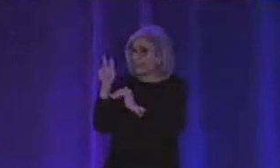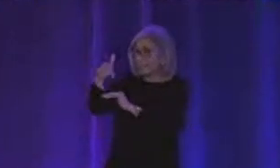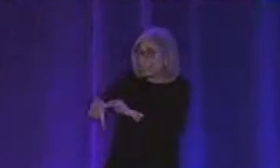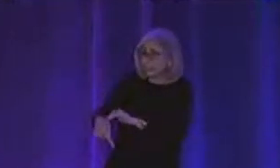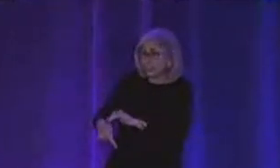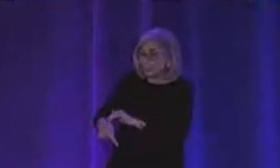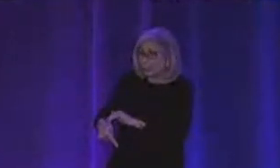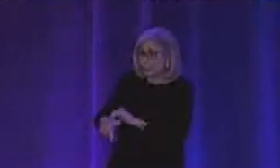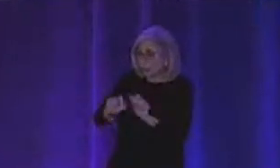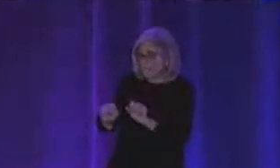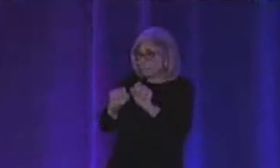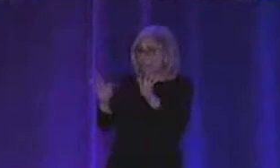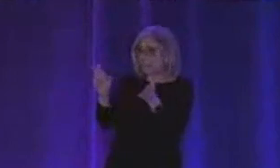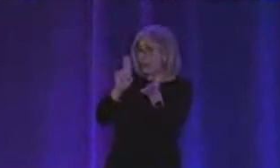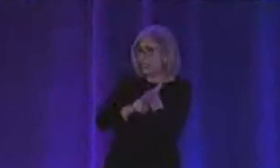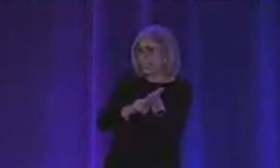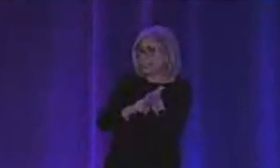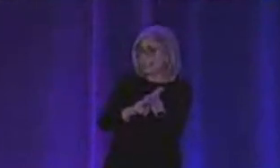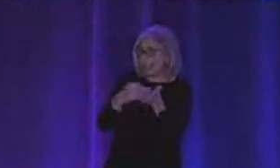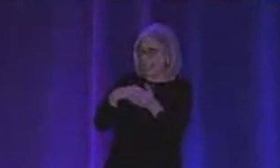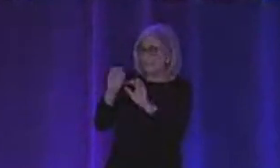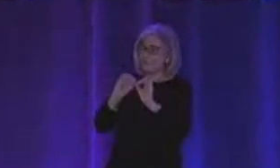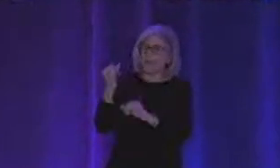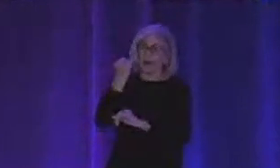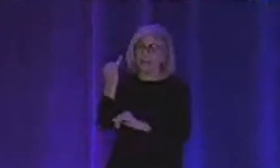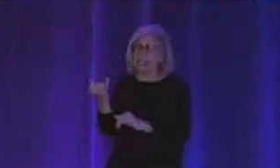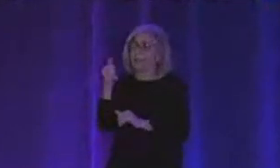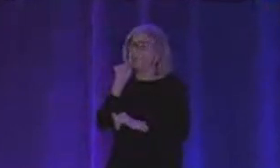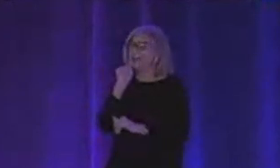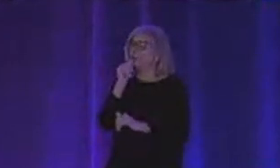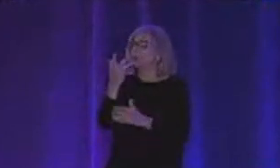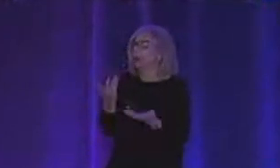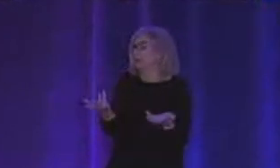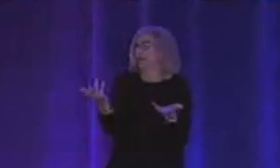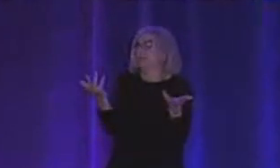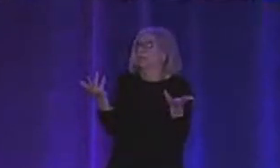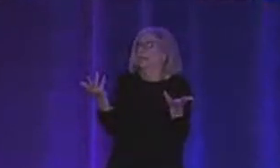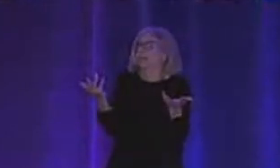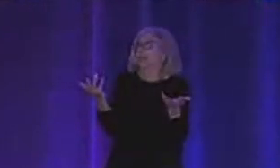we're magically logged in. And I had no idea what password we actually entered to get in.